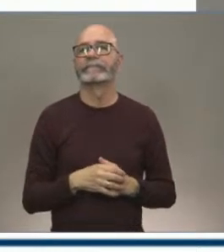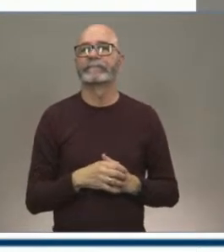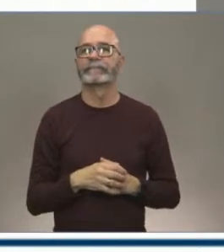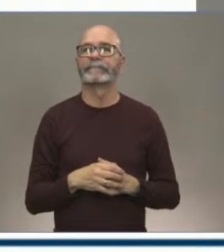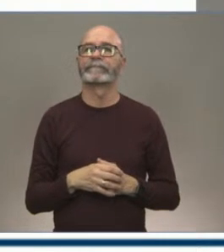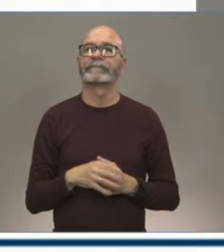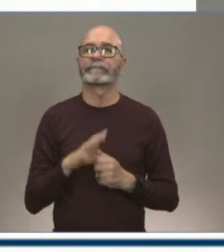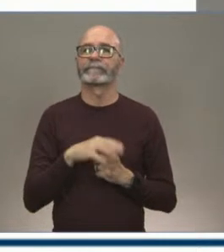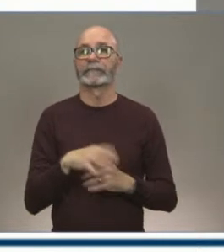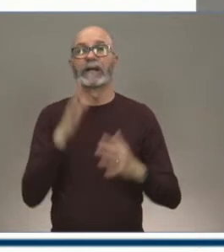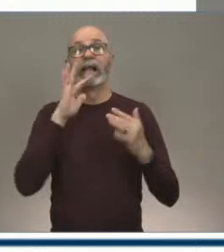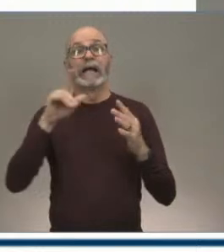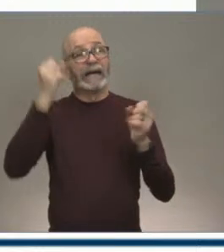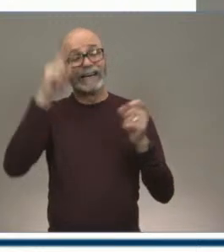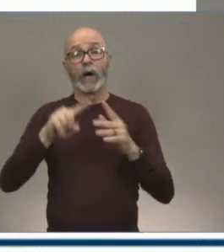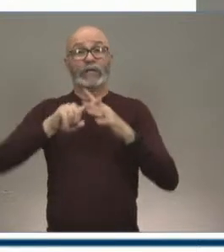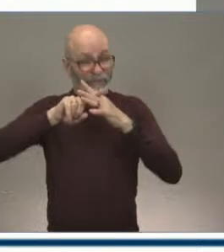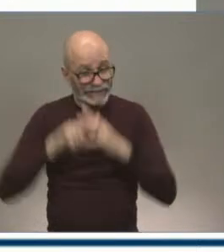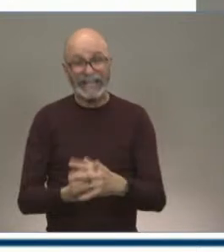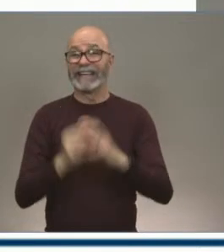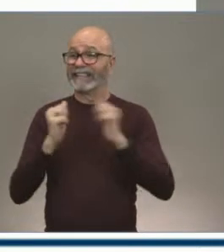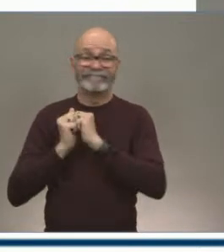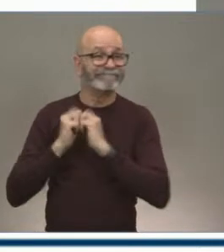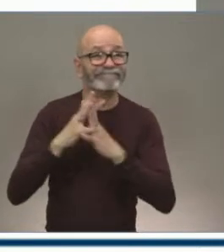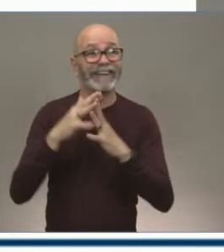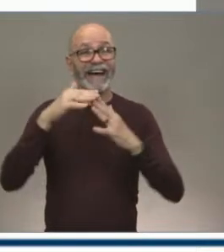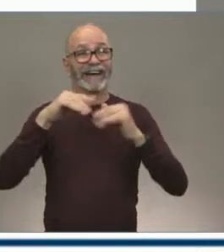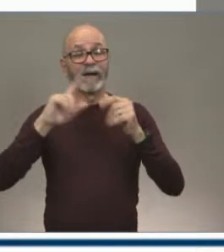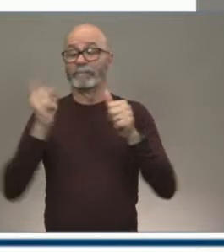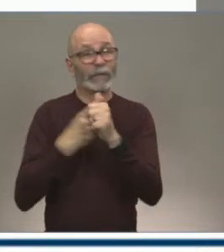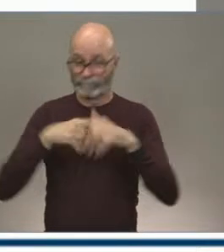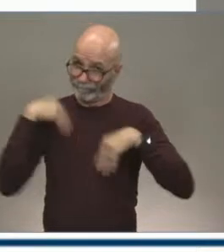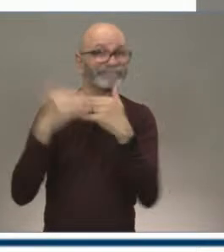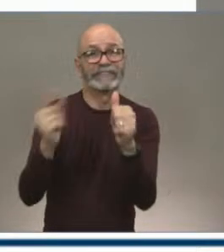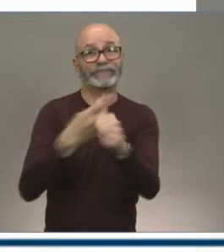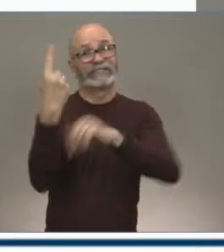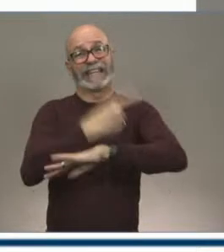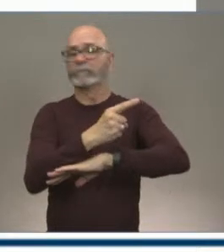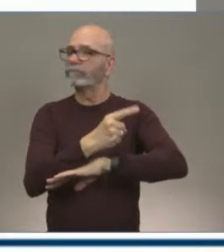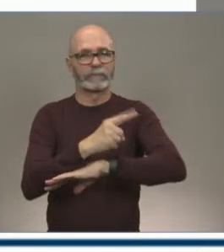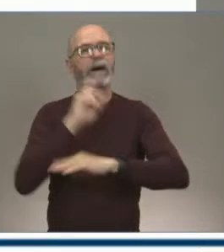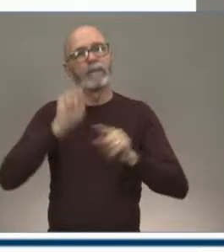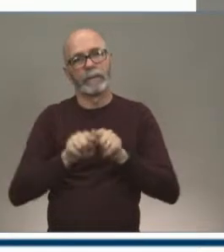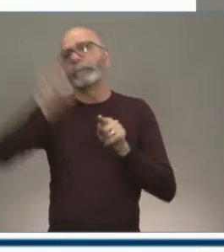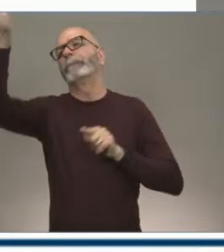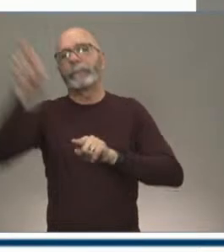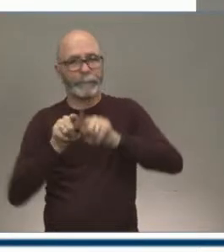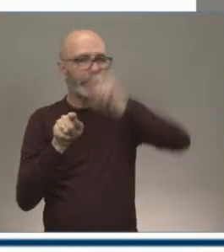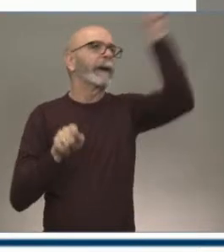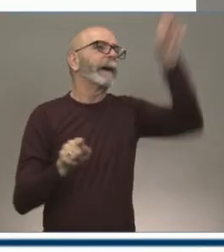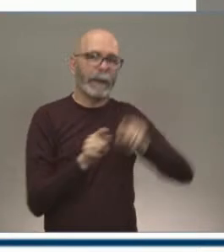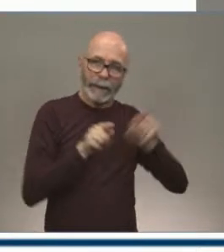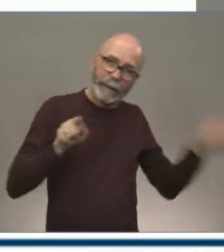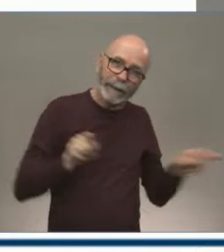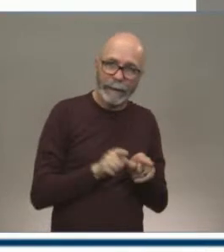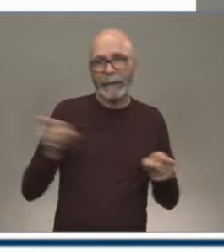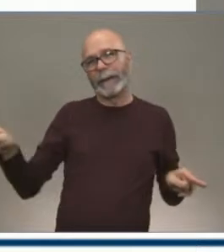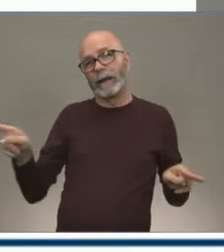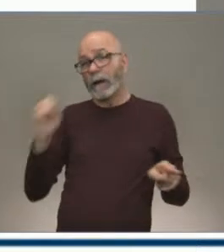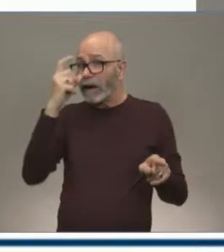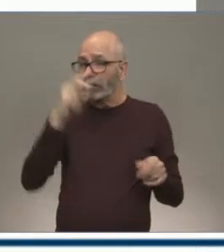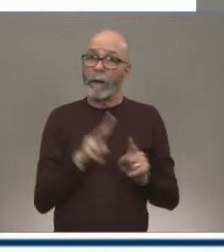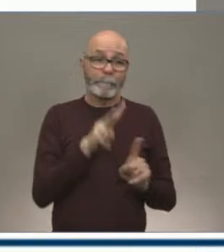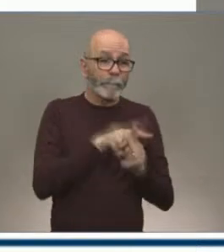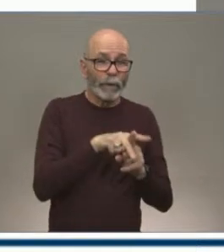March, and booking will open 1 week before the start date of the specific clinic. For clinics in HRM,